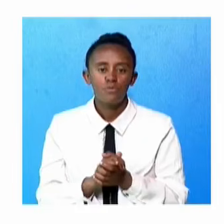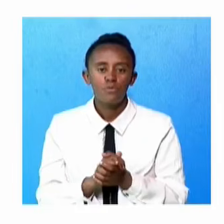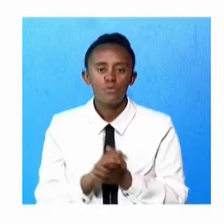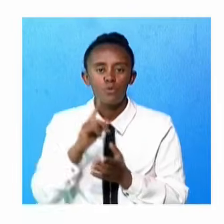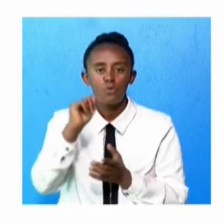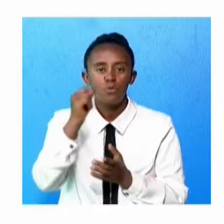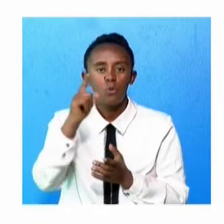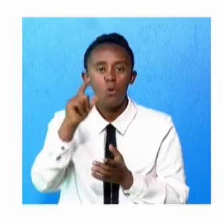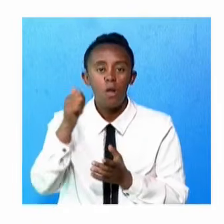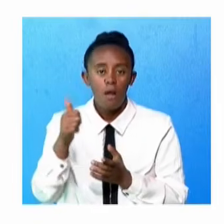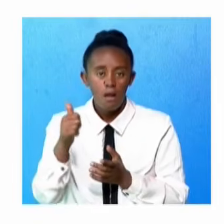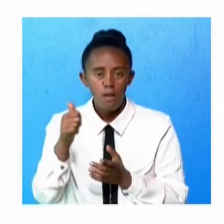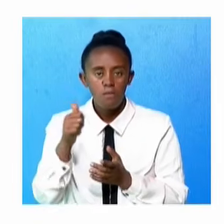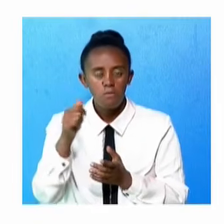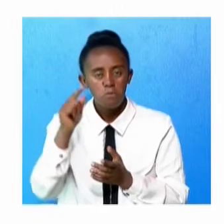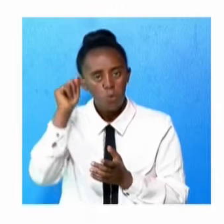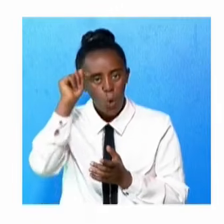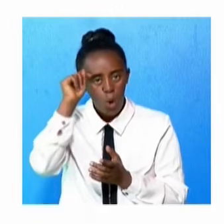Tola,